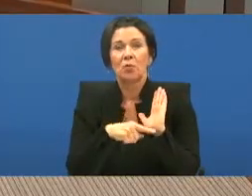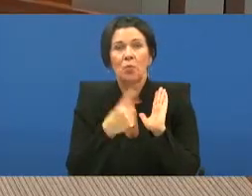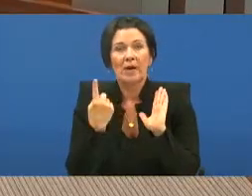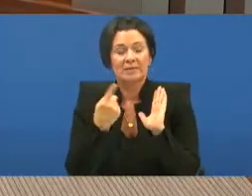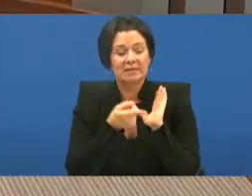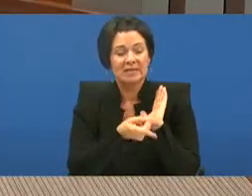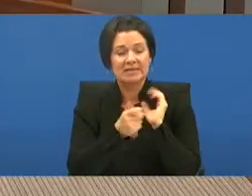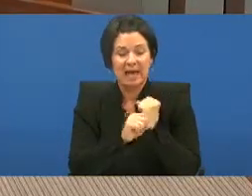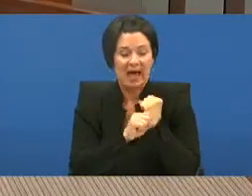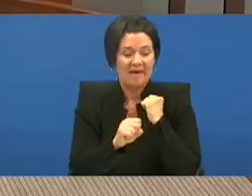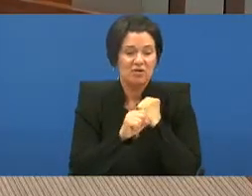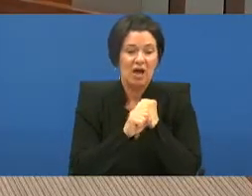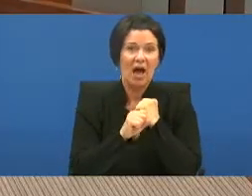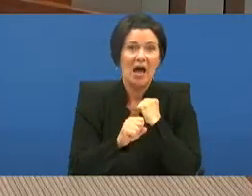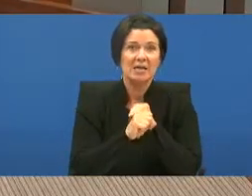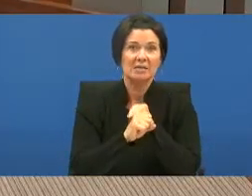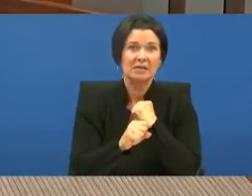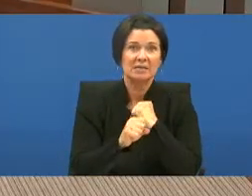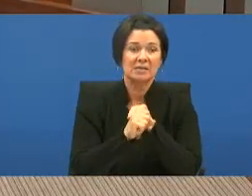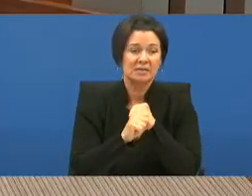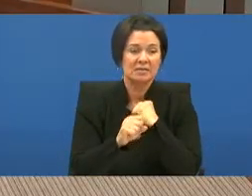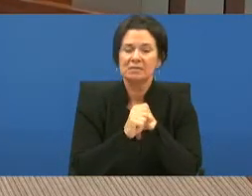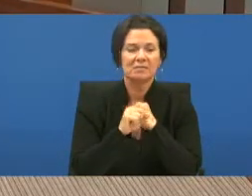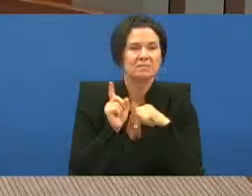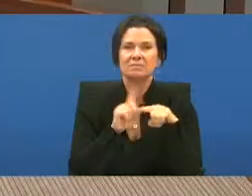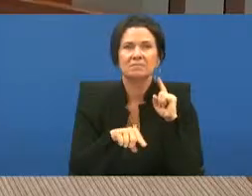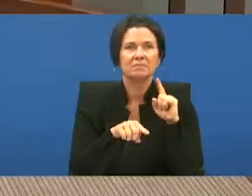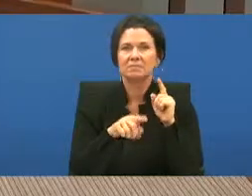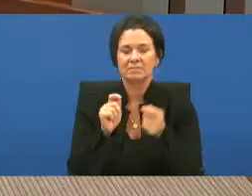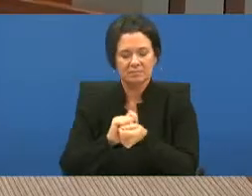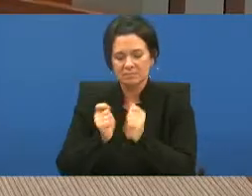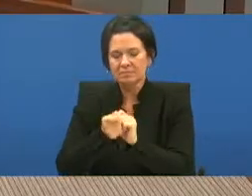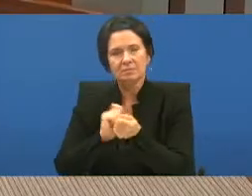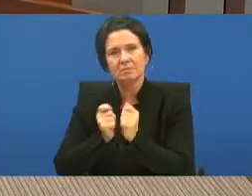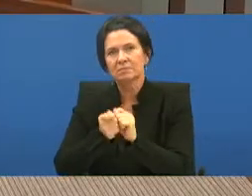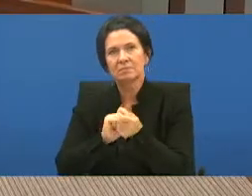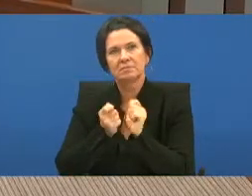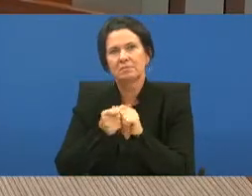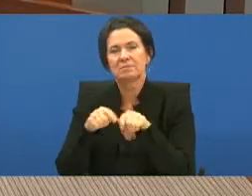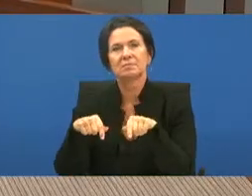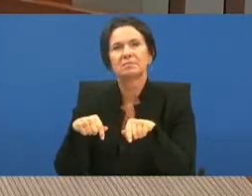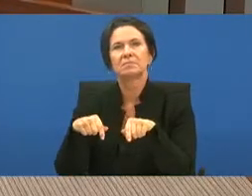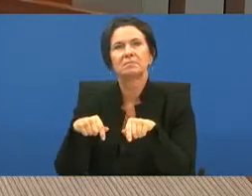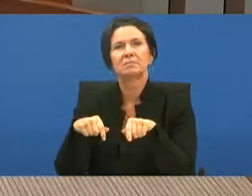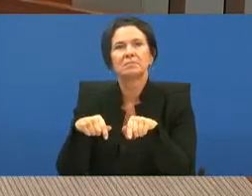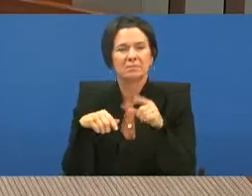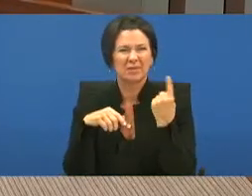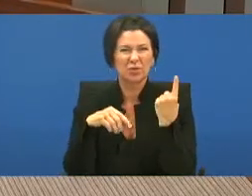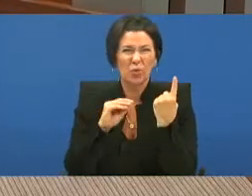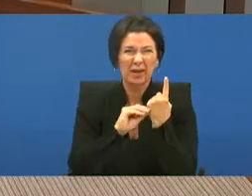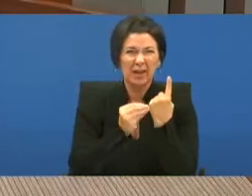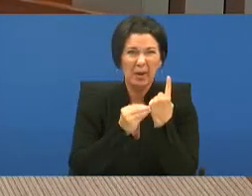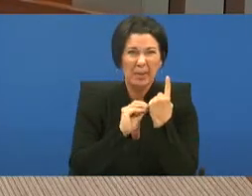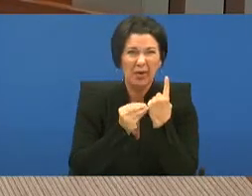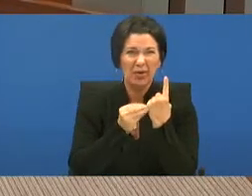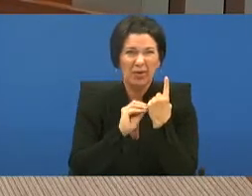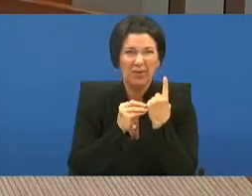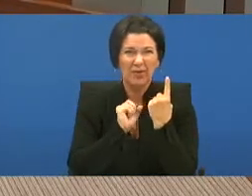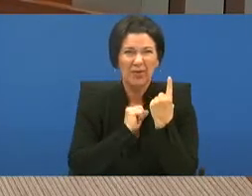item is advertised, we cannot make substantive changes to the items. It's just one number.